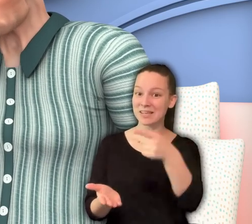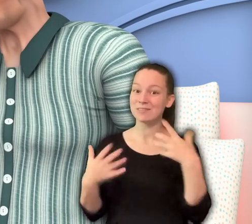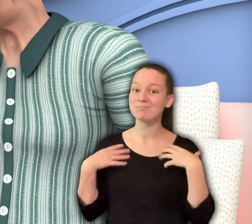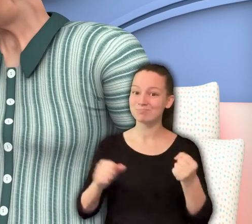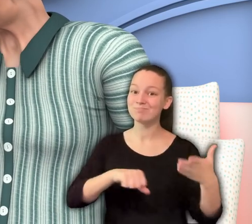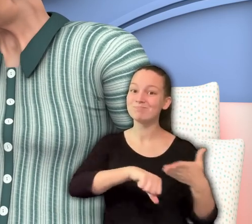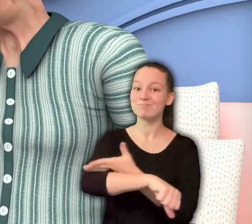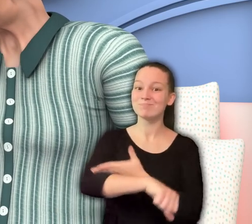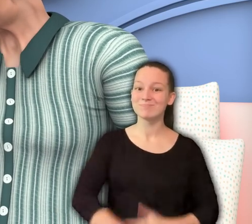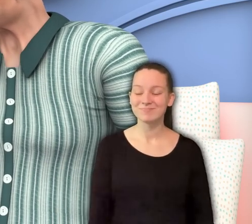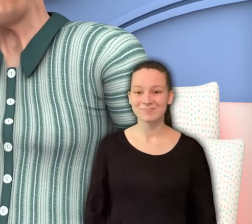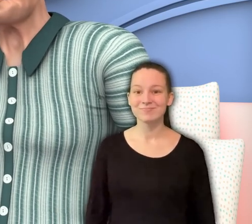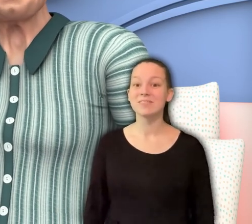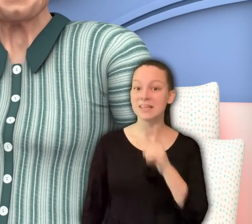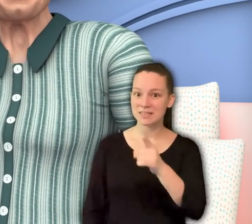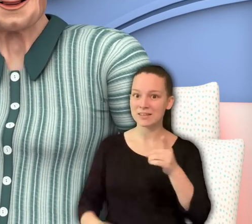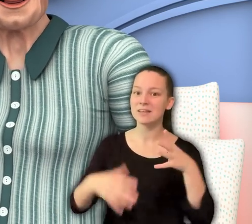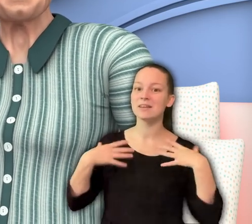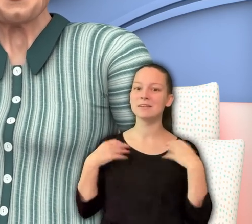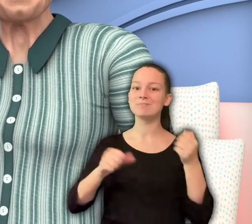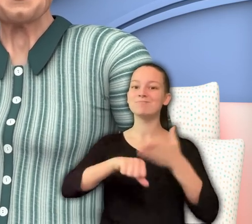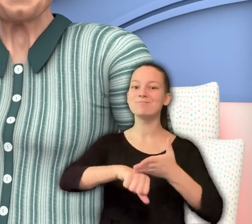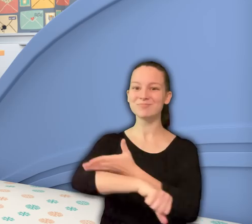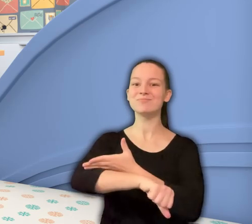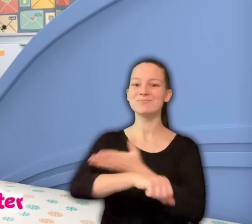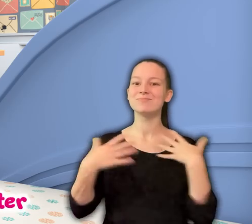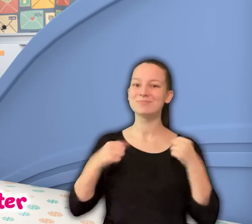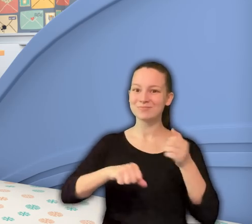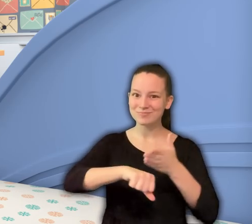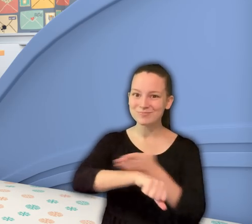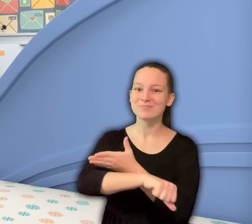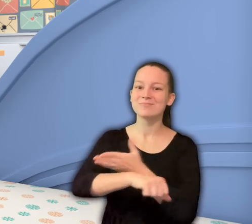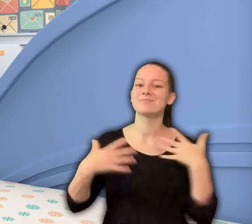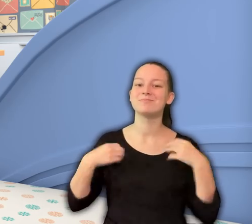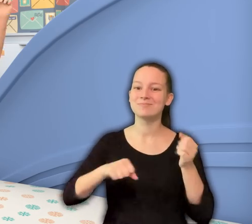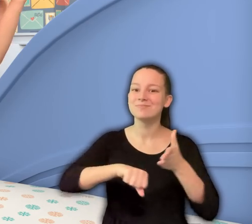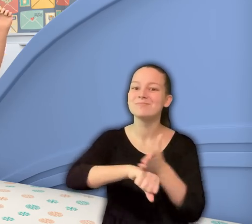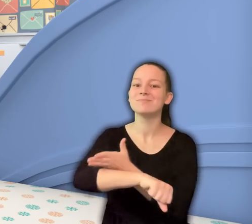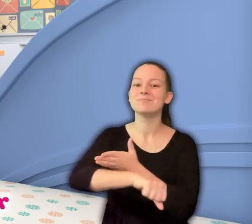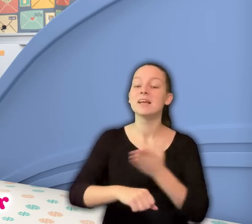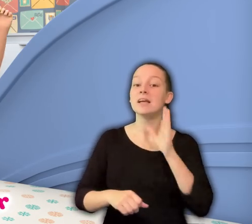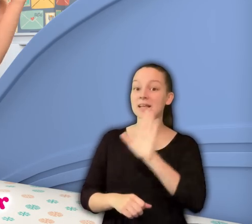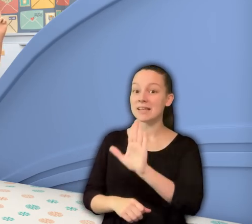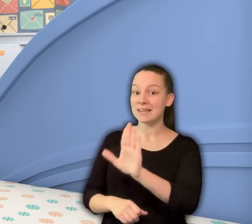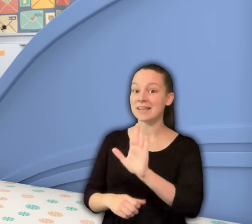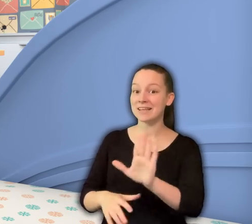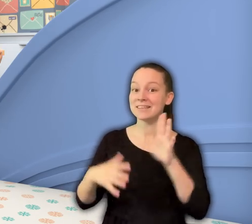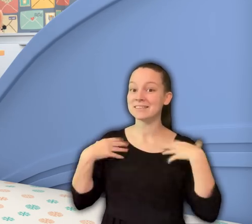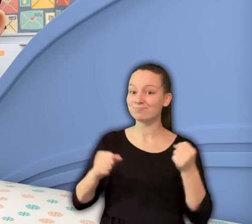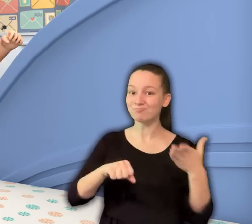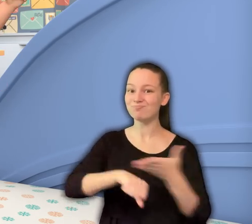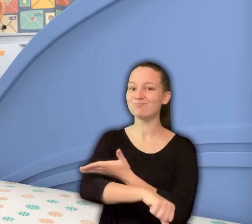chicken soup so he'll be up and about and so the mailman got much better got much better got much better